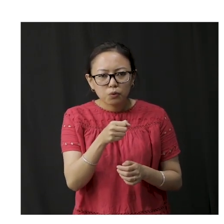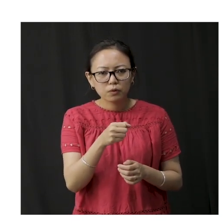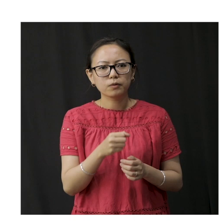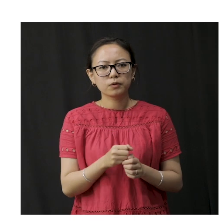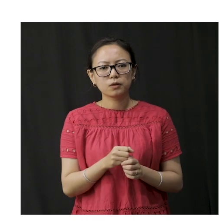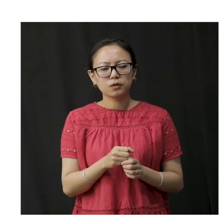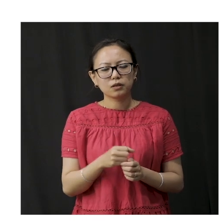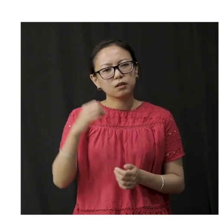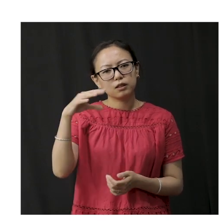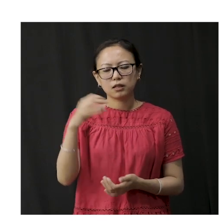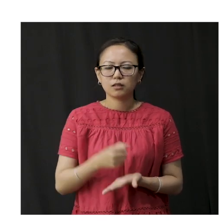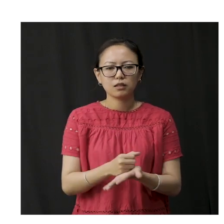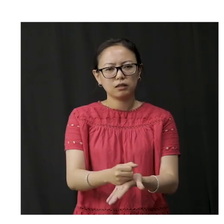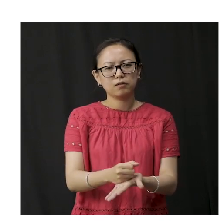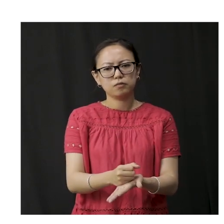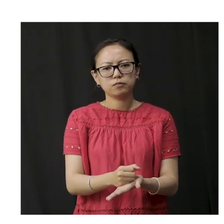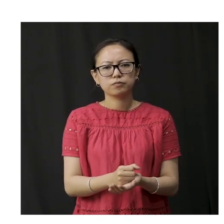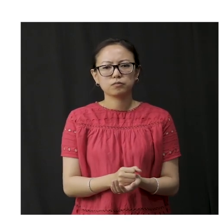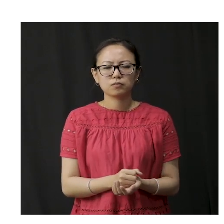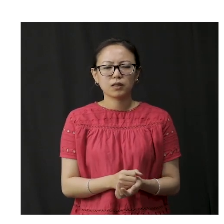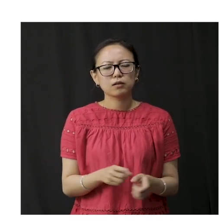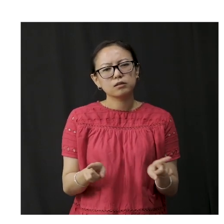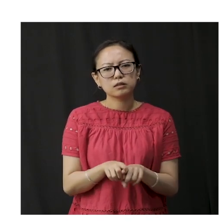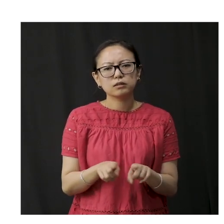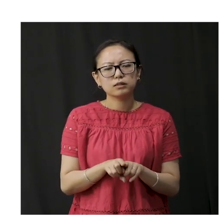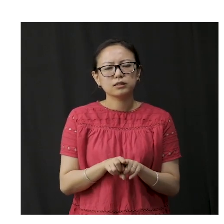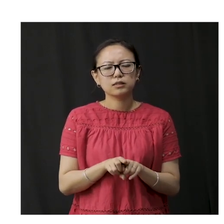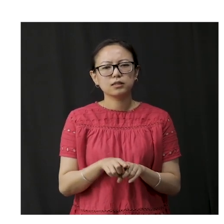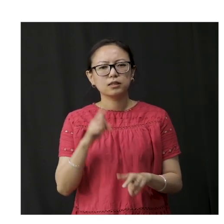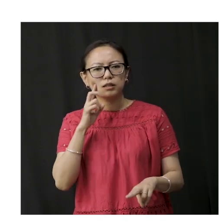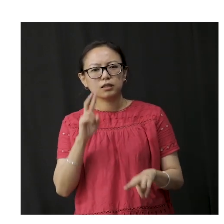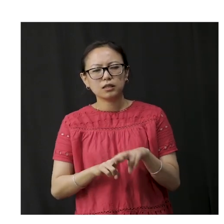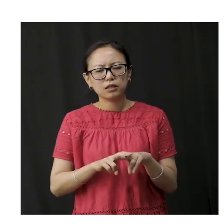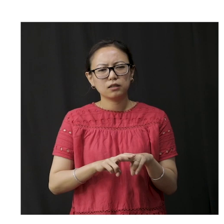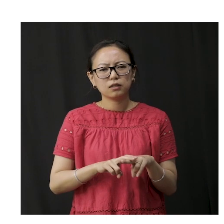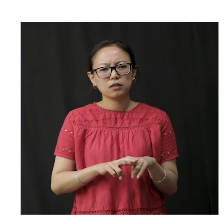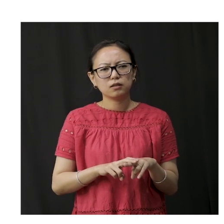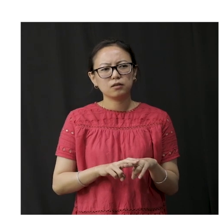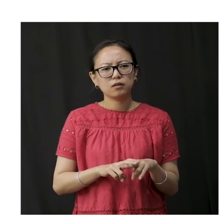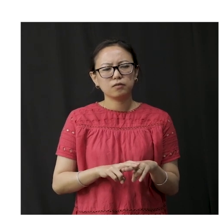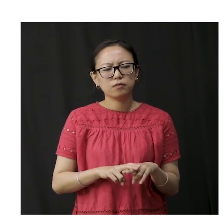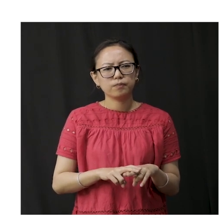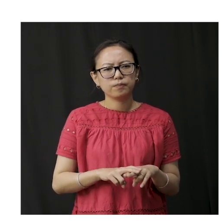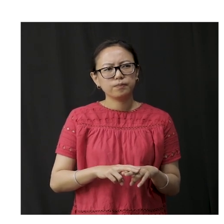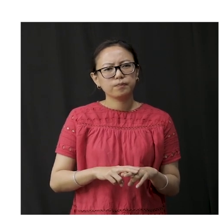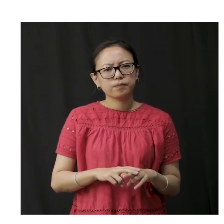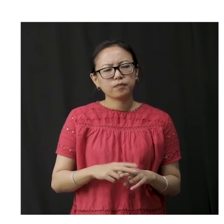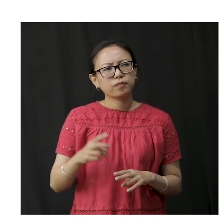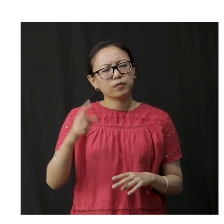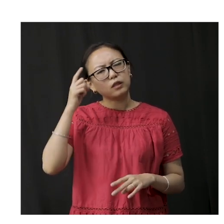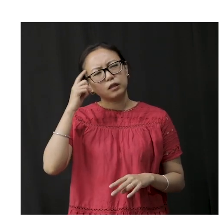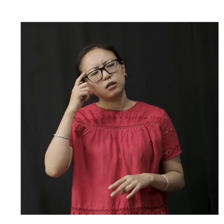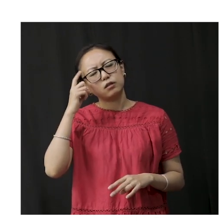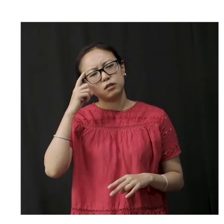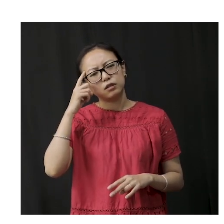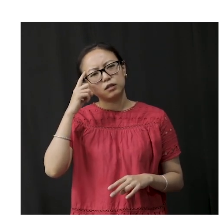right? So, just like that, I want you to name few more things, 2 more things that gives us